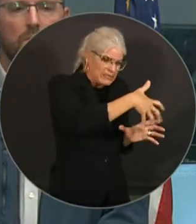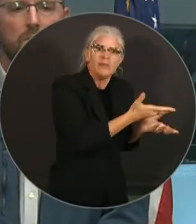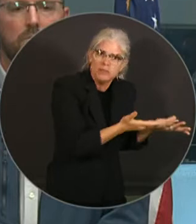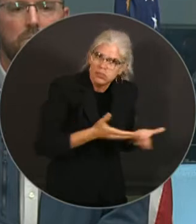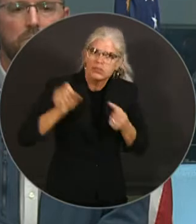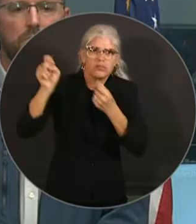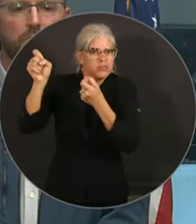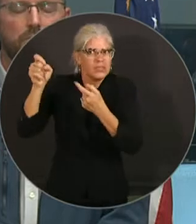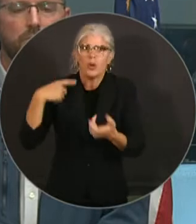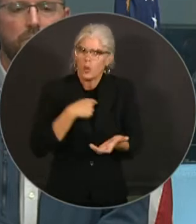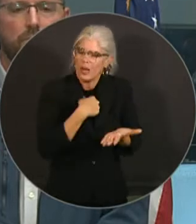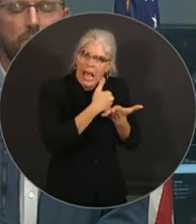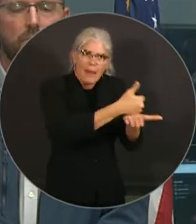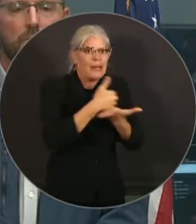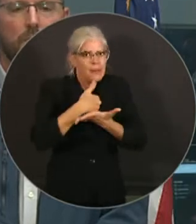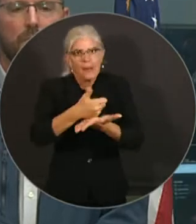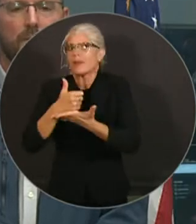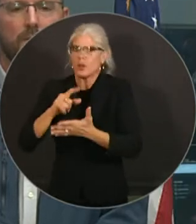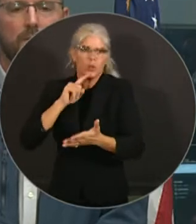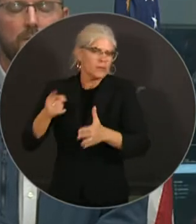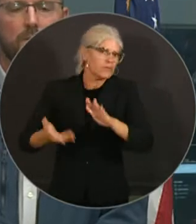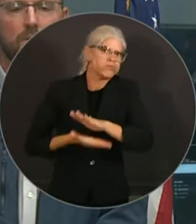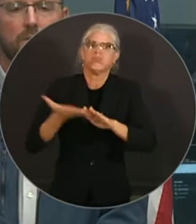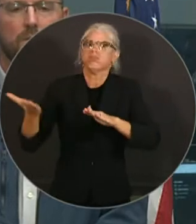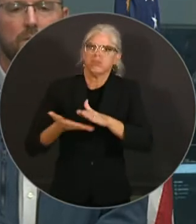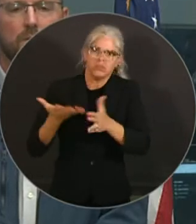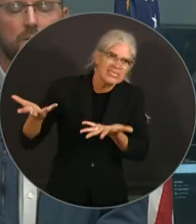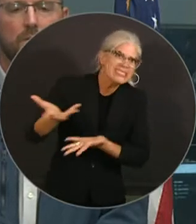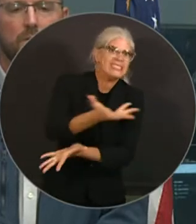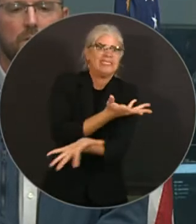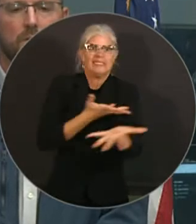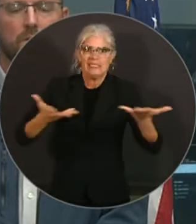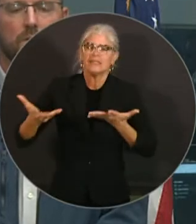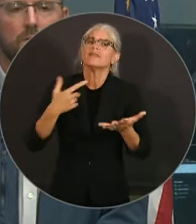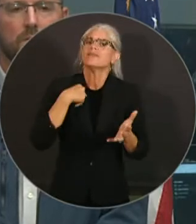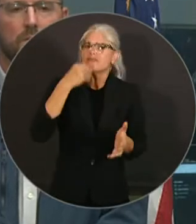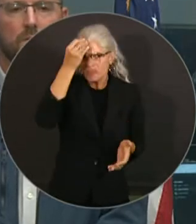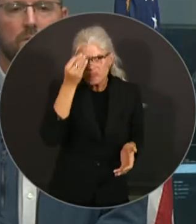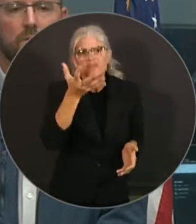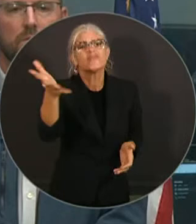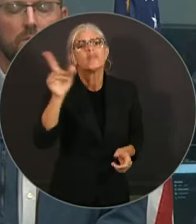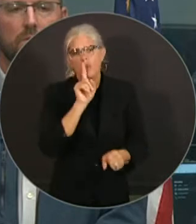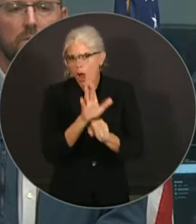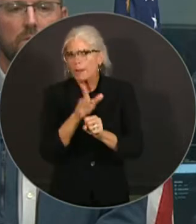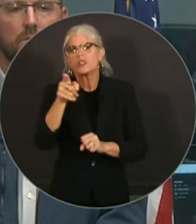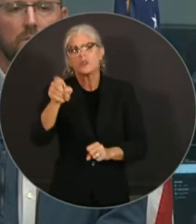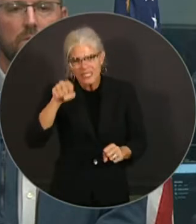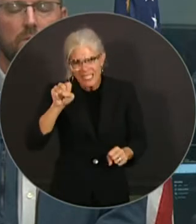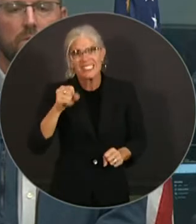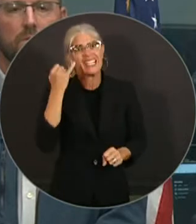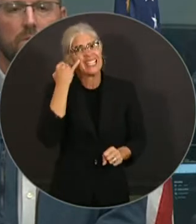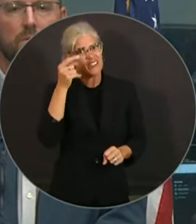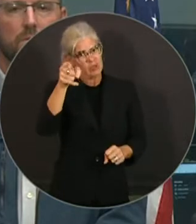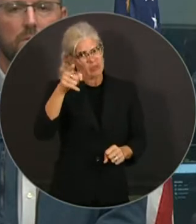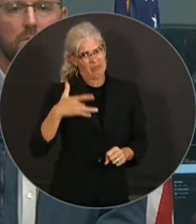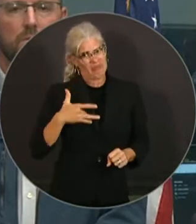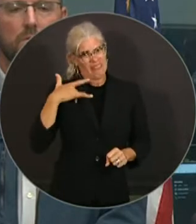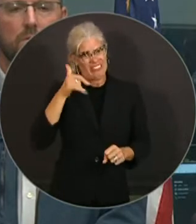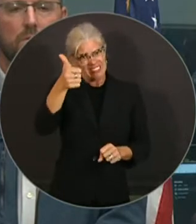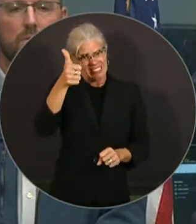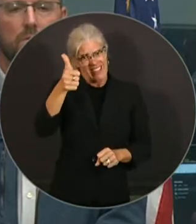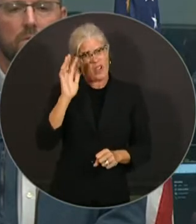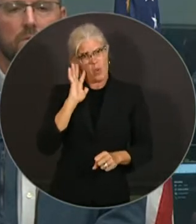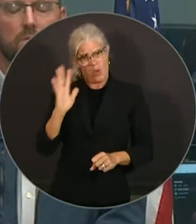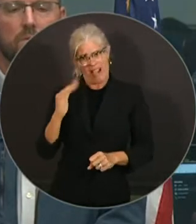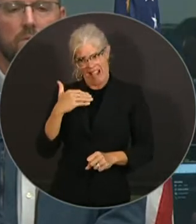this operation, and it's an important public service. And I can promise you that if you're in a potentially affected area, there is going to be state troopers at